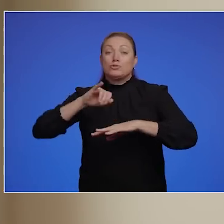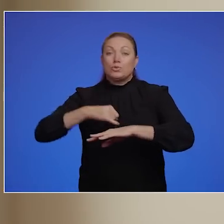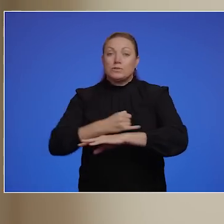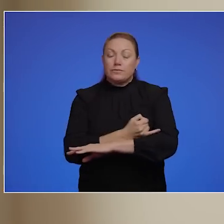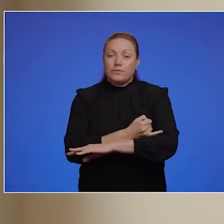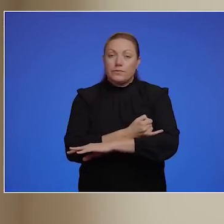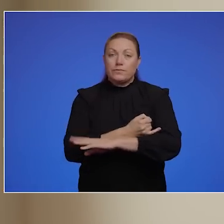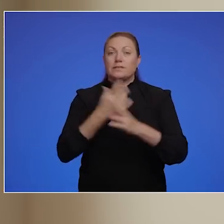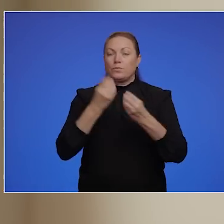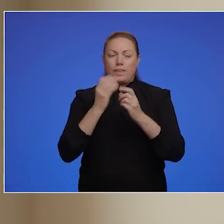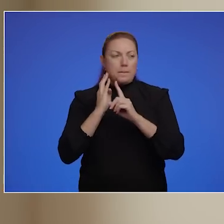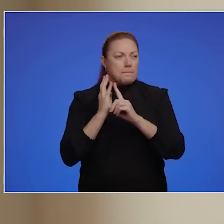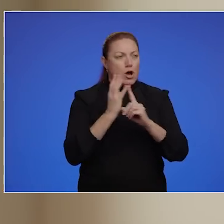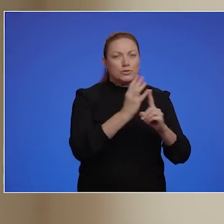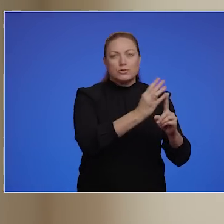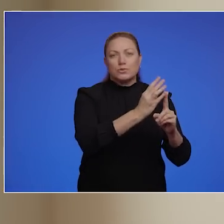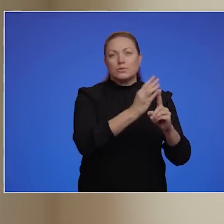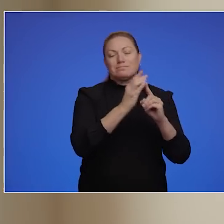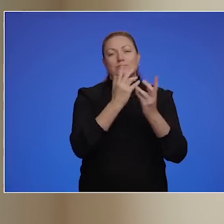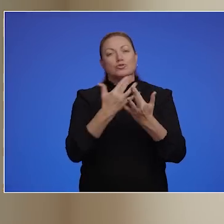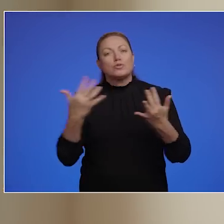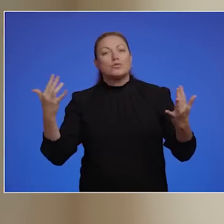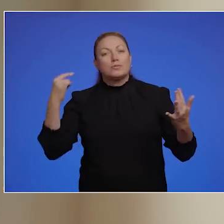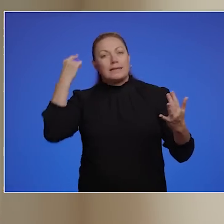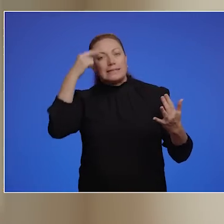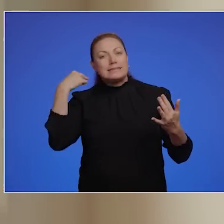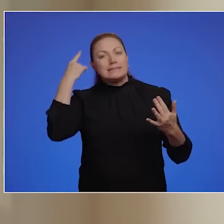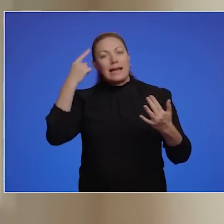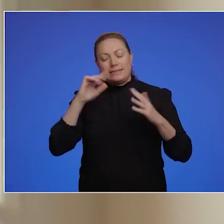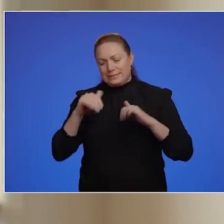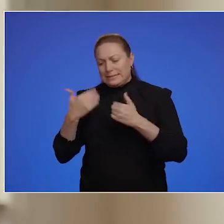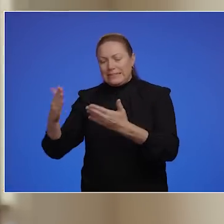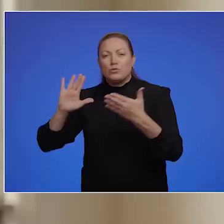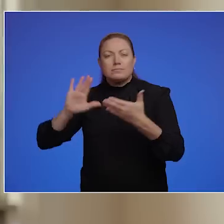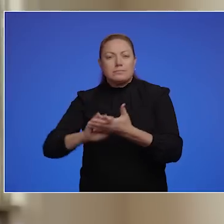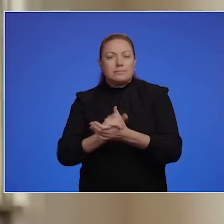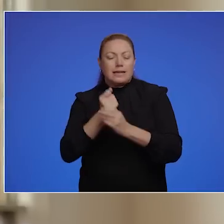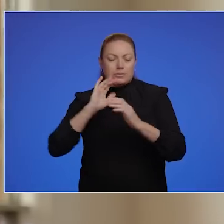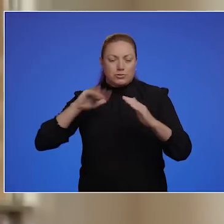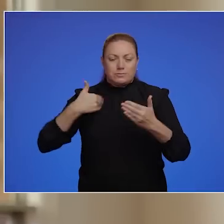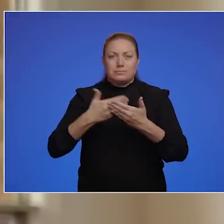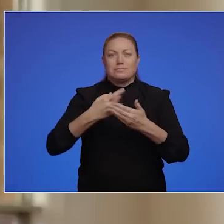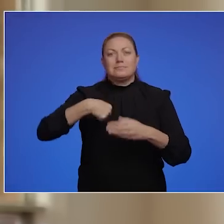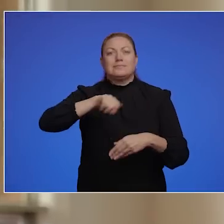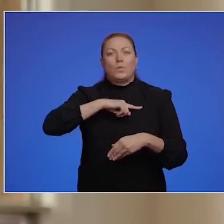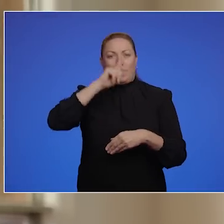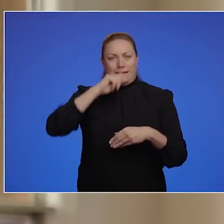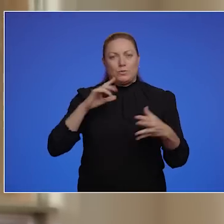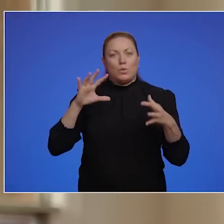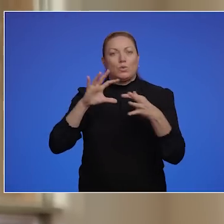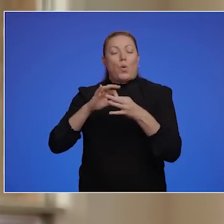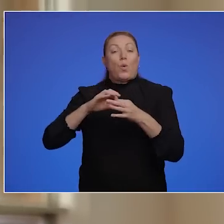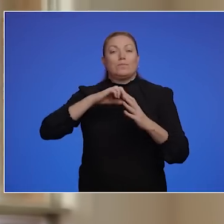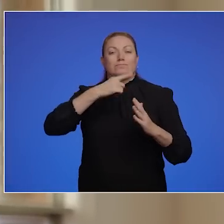spouse, with the Blessed Apostles, and all the saints who have pleased you throughout the ages, we may merit to be co-heirs to eternal